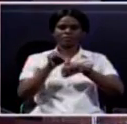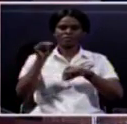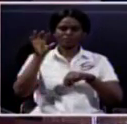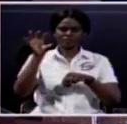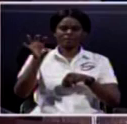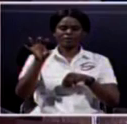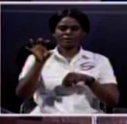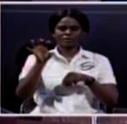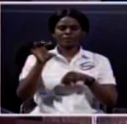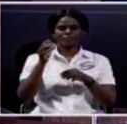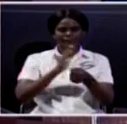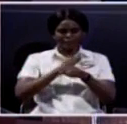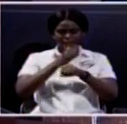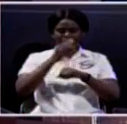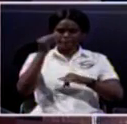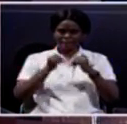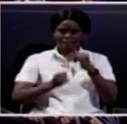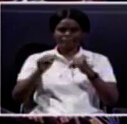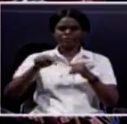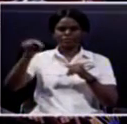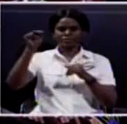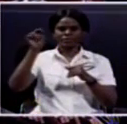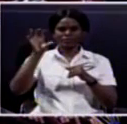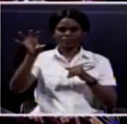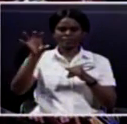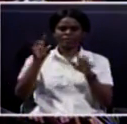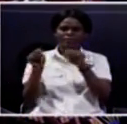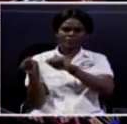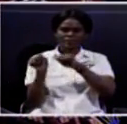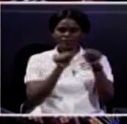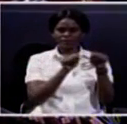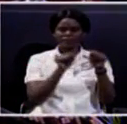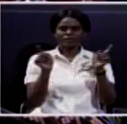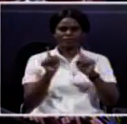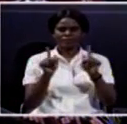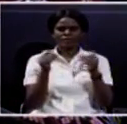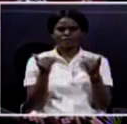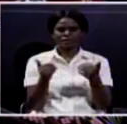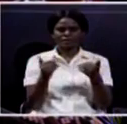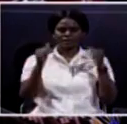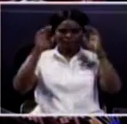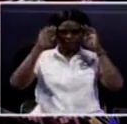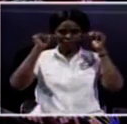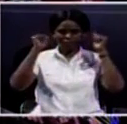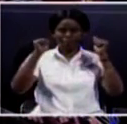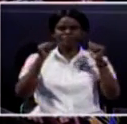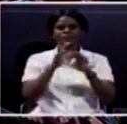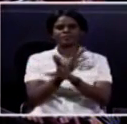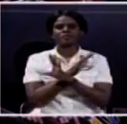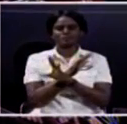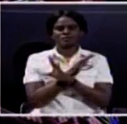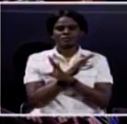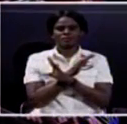we worked thereafter, Northern Province on transfer. That's where His Excellency the President of the Republic of